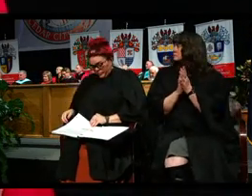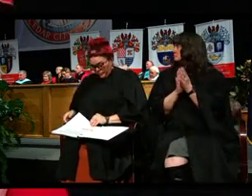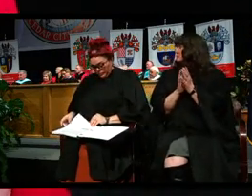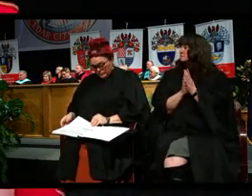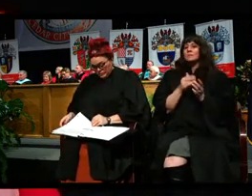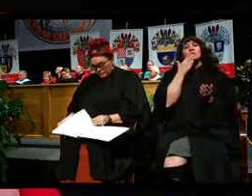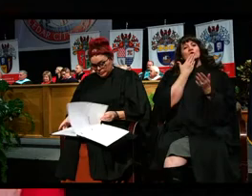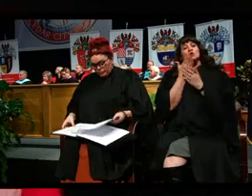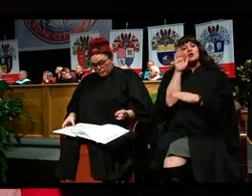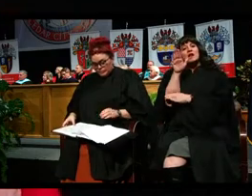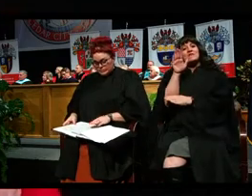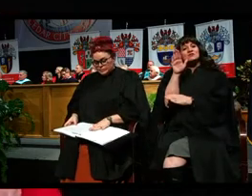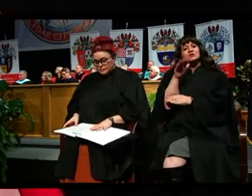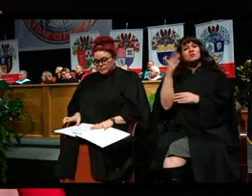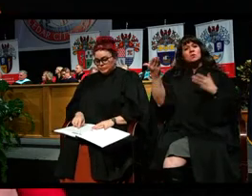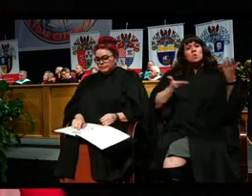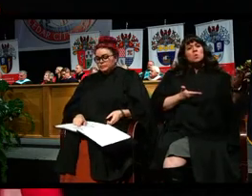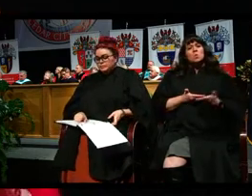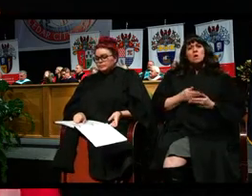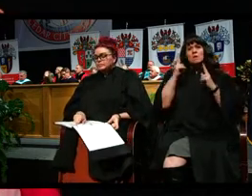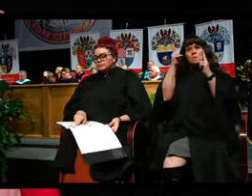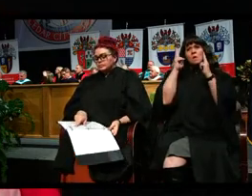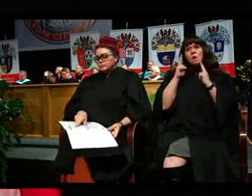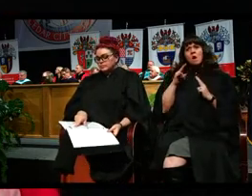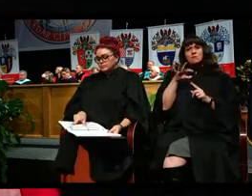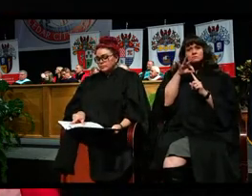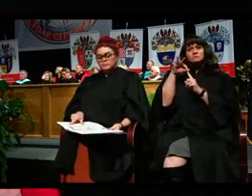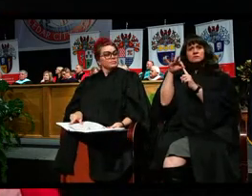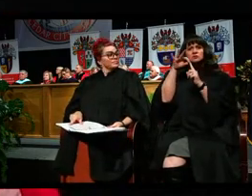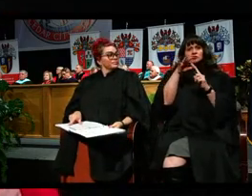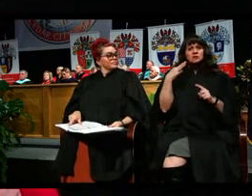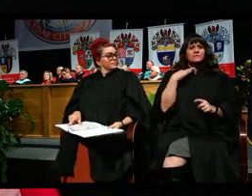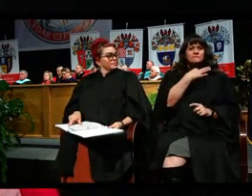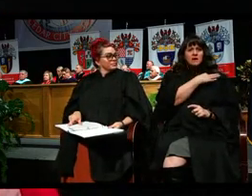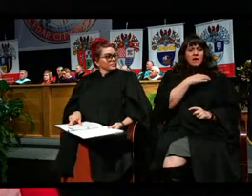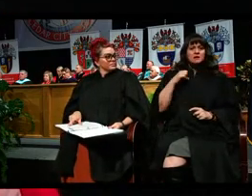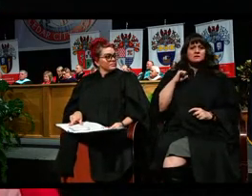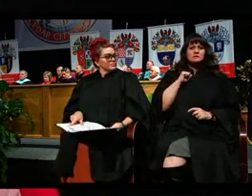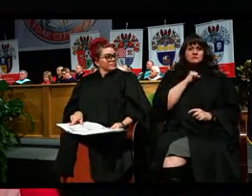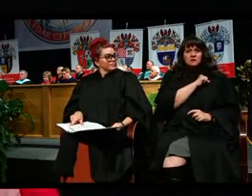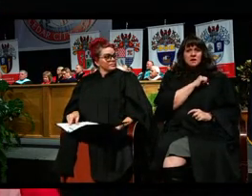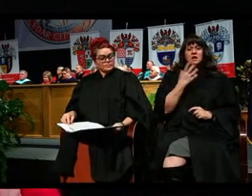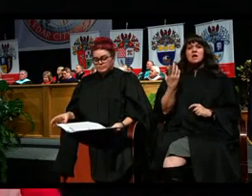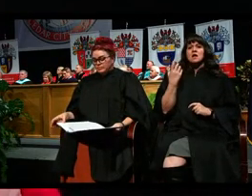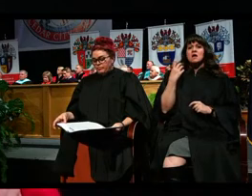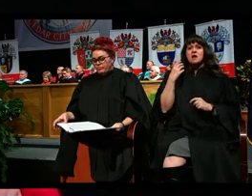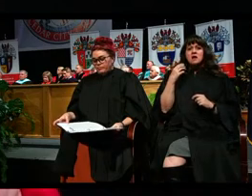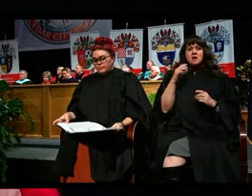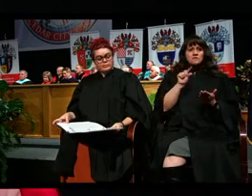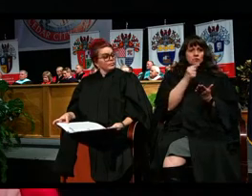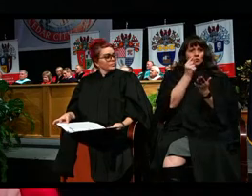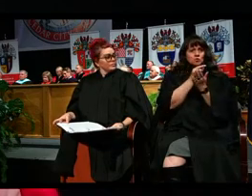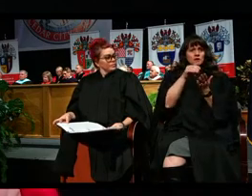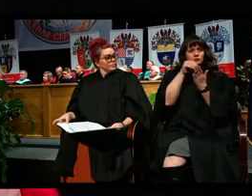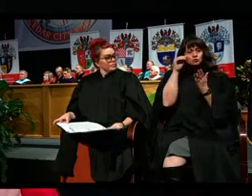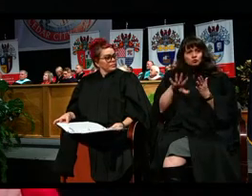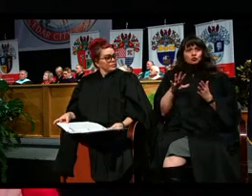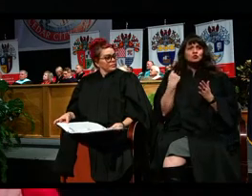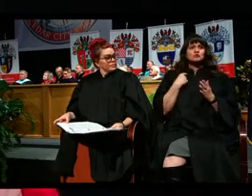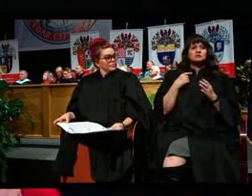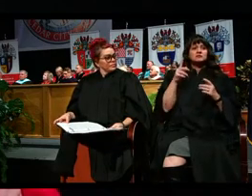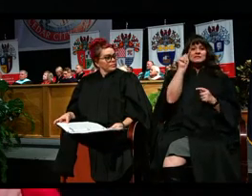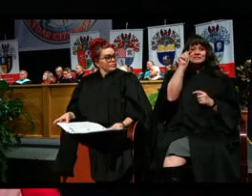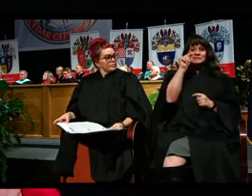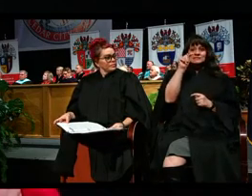Good afternoon and welcome honored guests, faculty, staff, alumni, students, and T-Bird family.